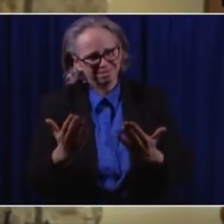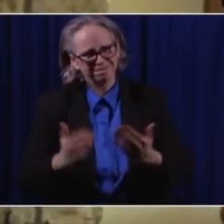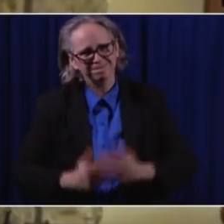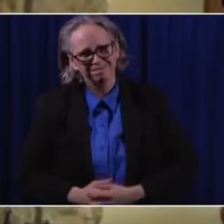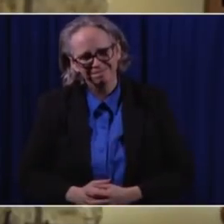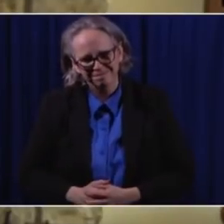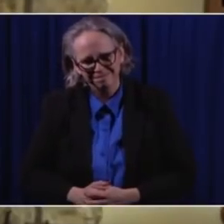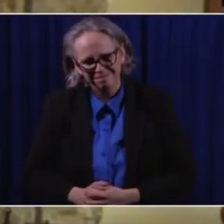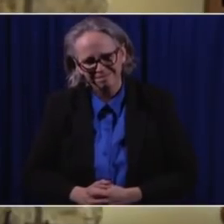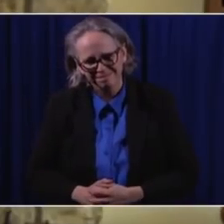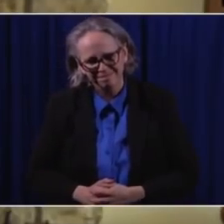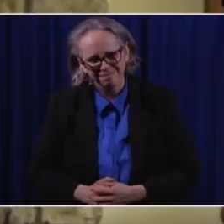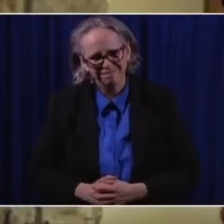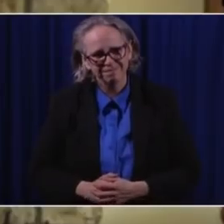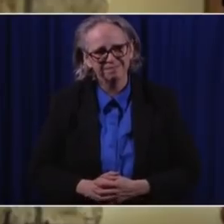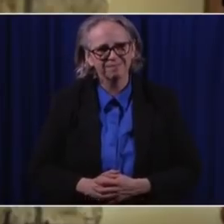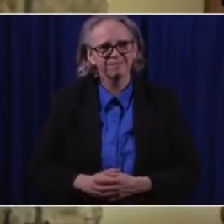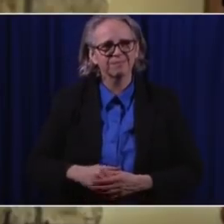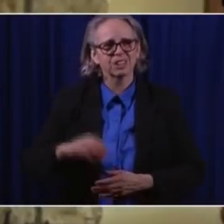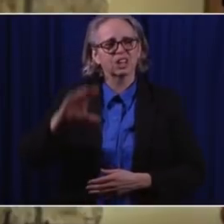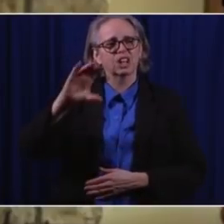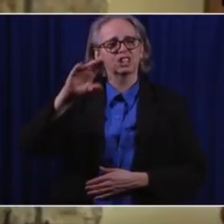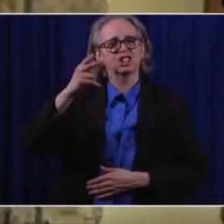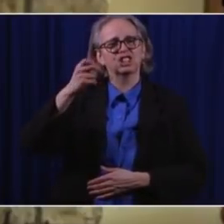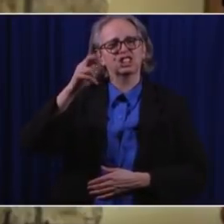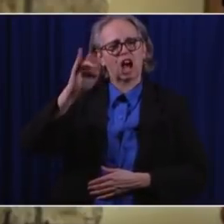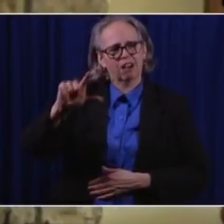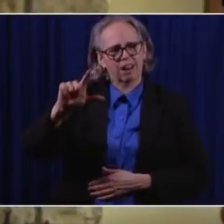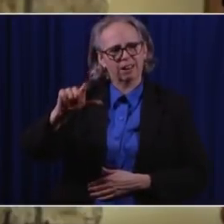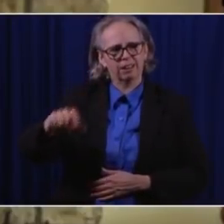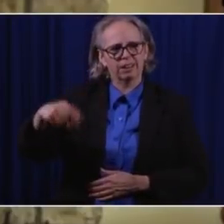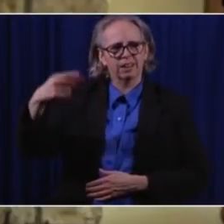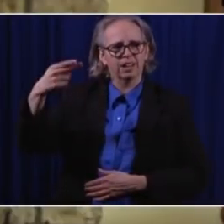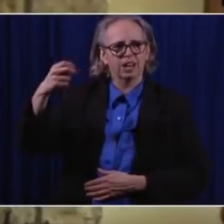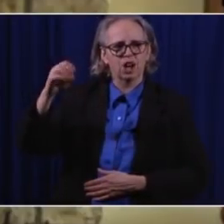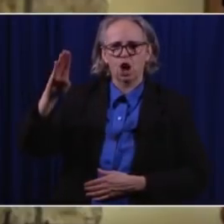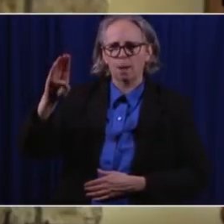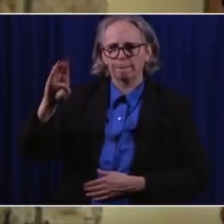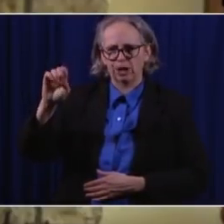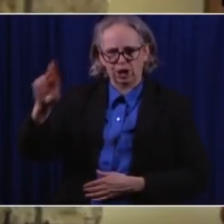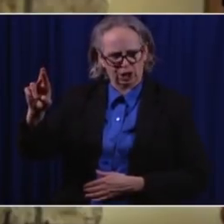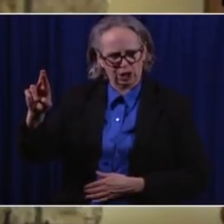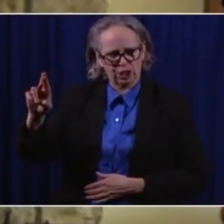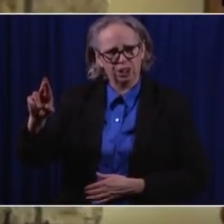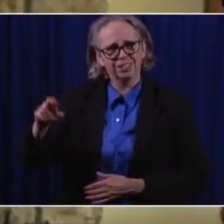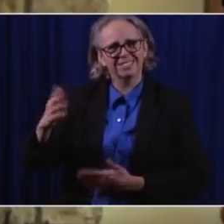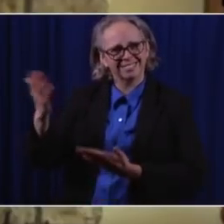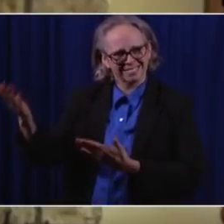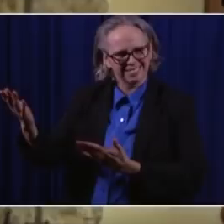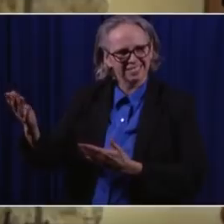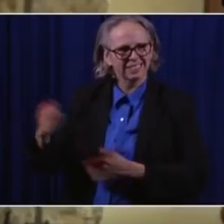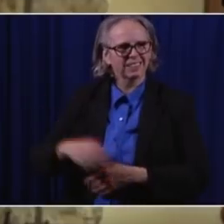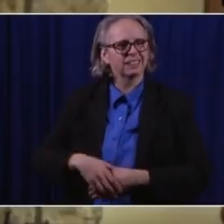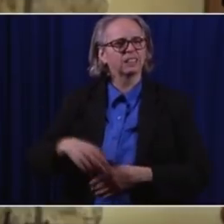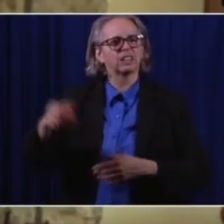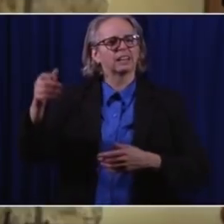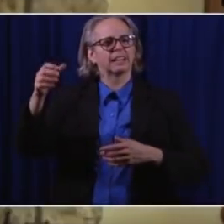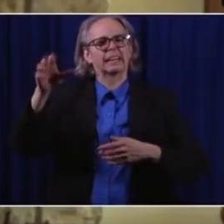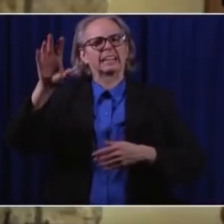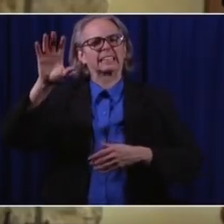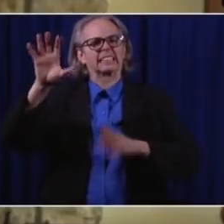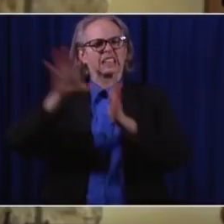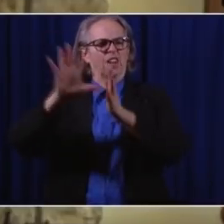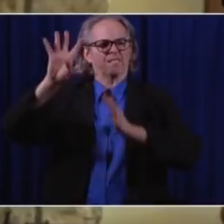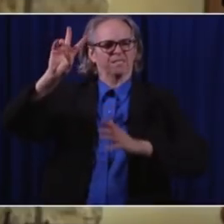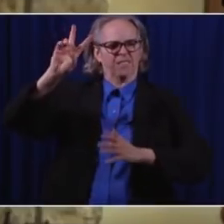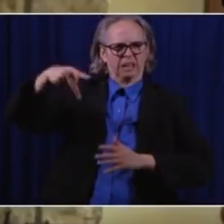Cheryl Herbert is a Senior Vice President at Ohio Health. She's been a registered nurse for more than 40 years. She oversaw